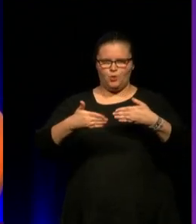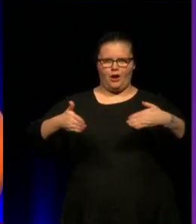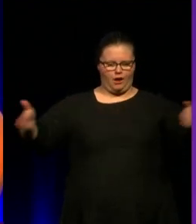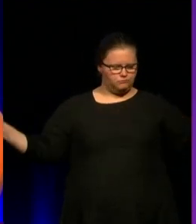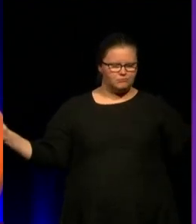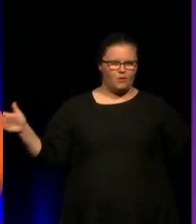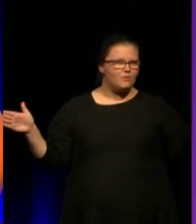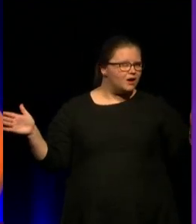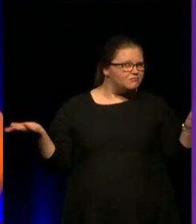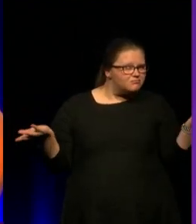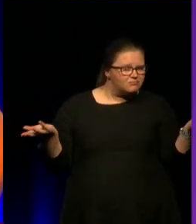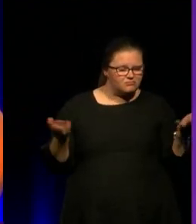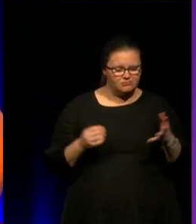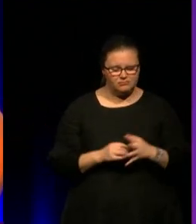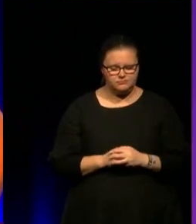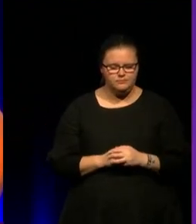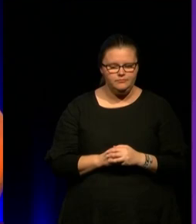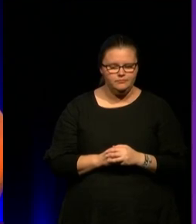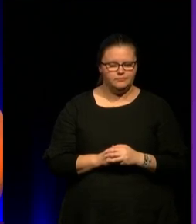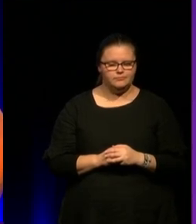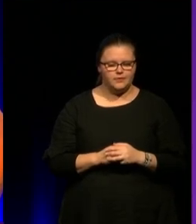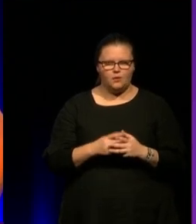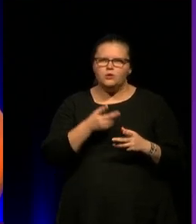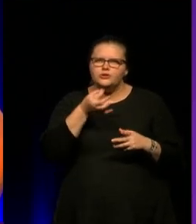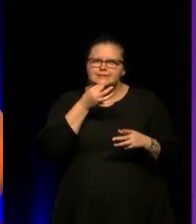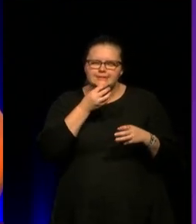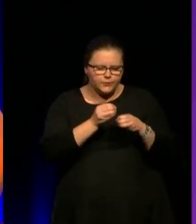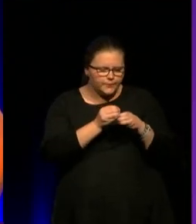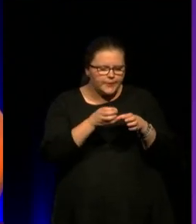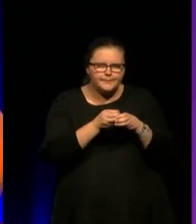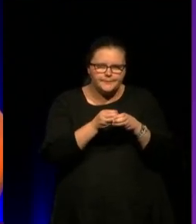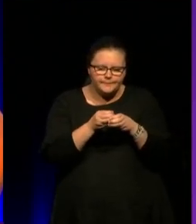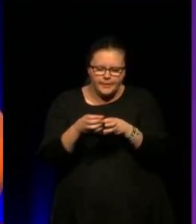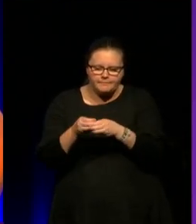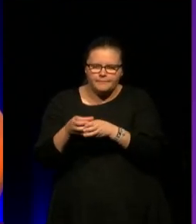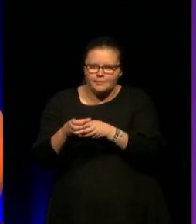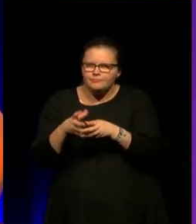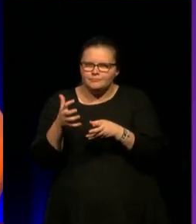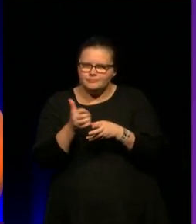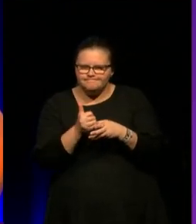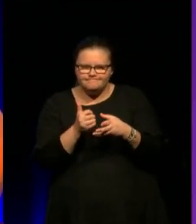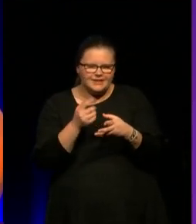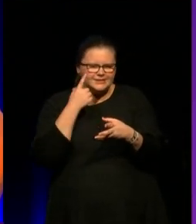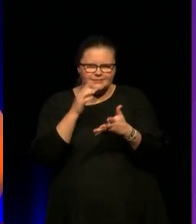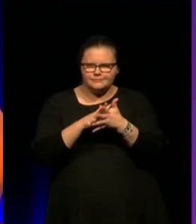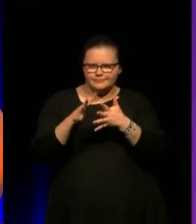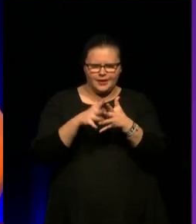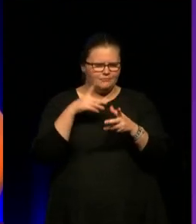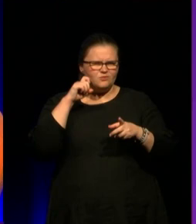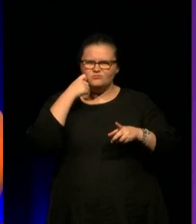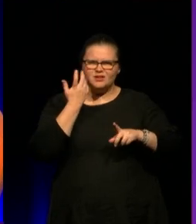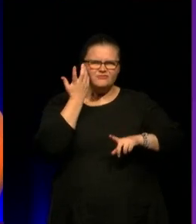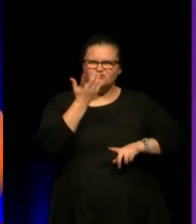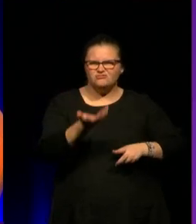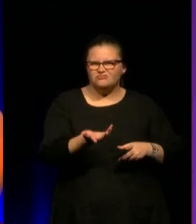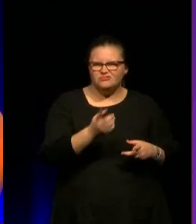extent. We need to deal with these little outbreaks that are going to keep happening, because, like, what we, it just